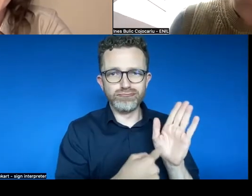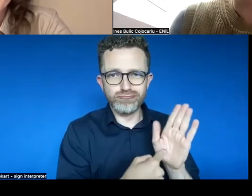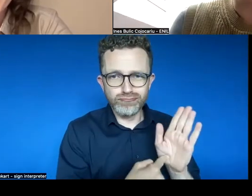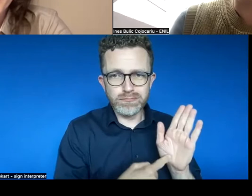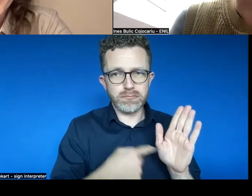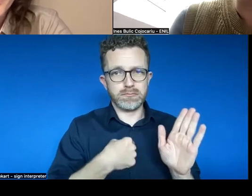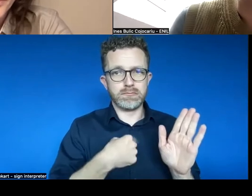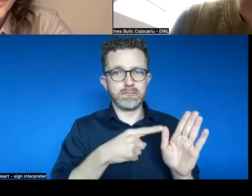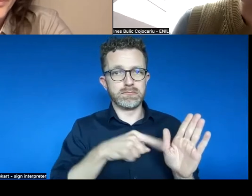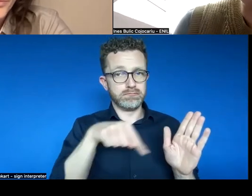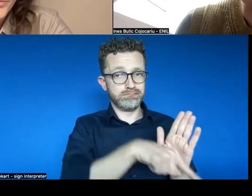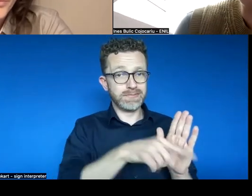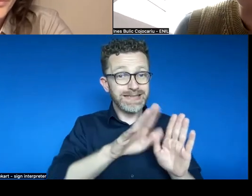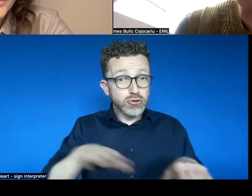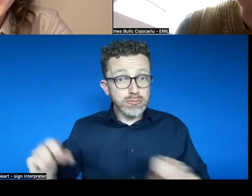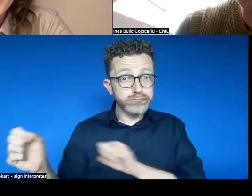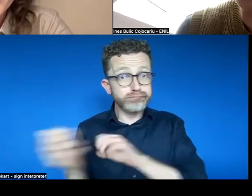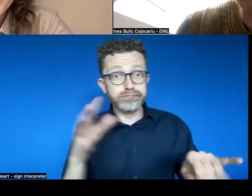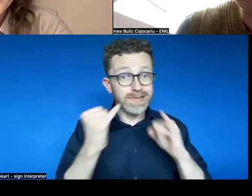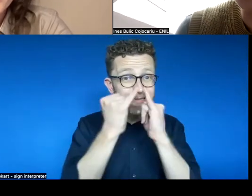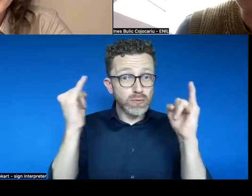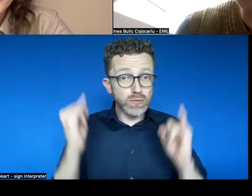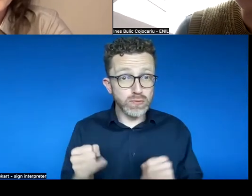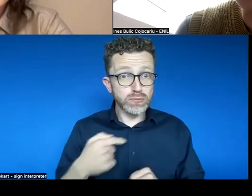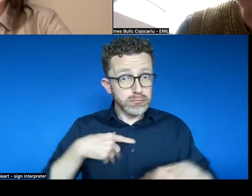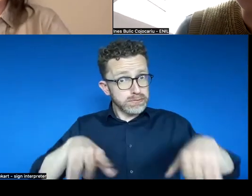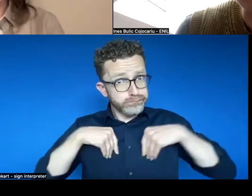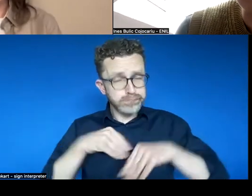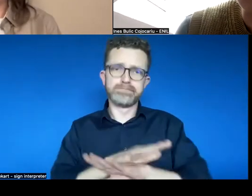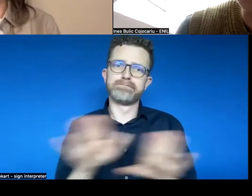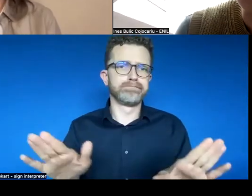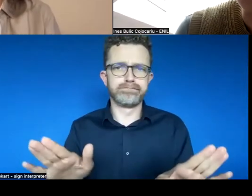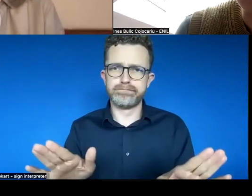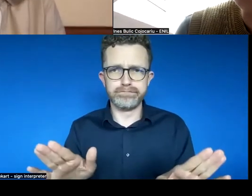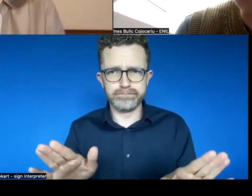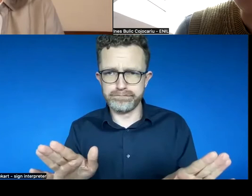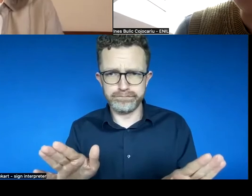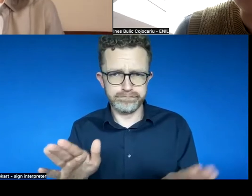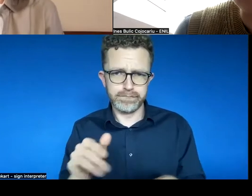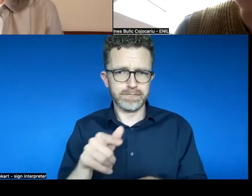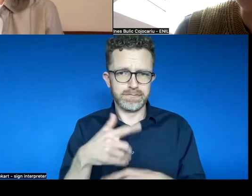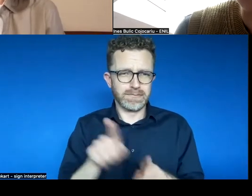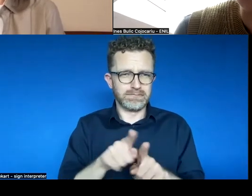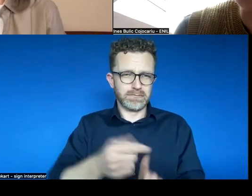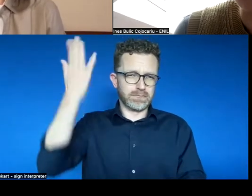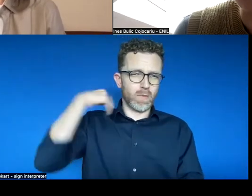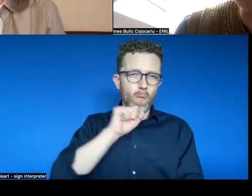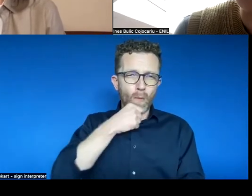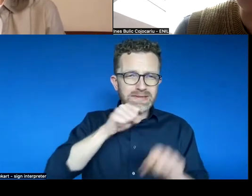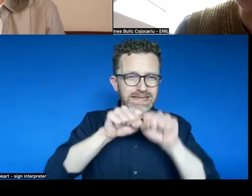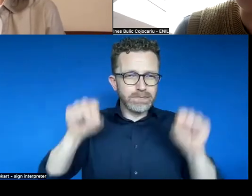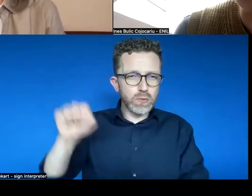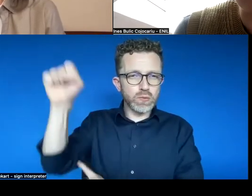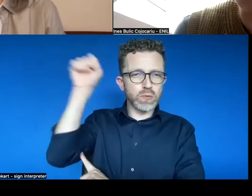Thank you so much, Halina, for sharing this information. And like you said, the video was difficult to watch, but it